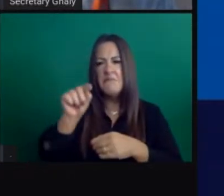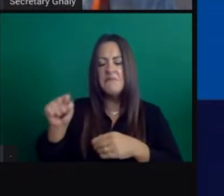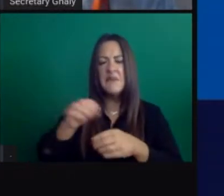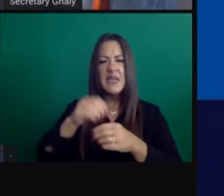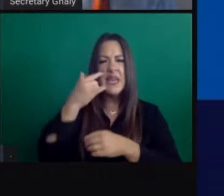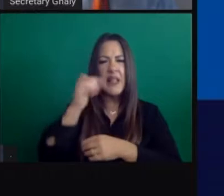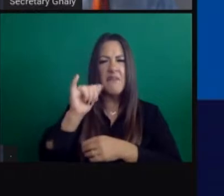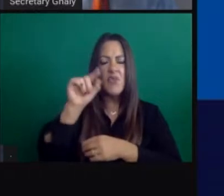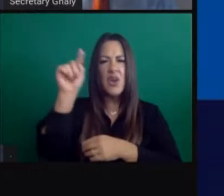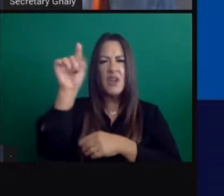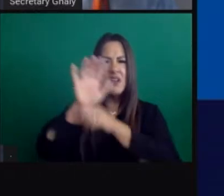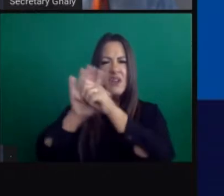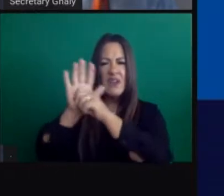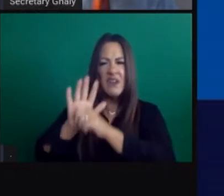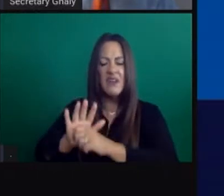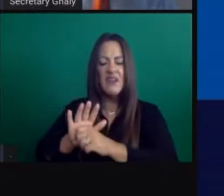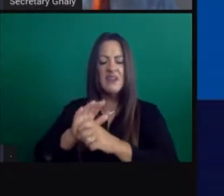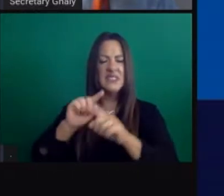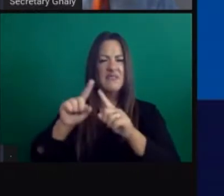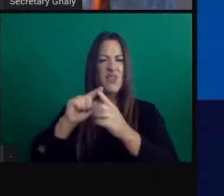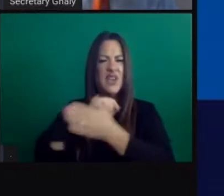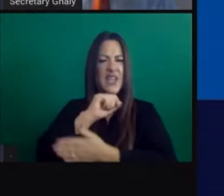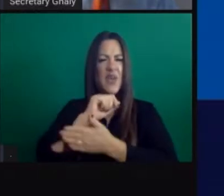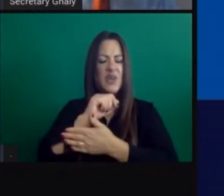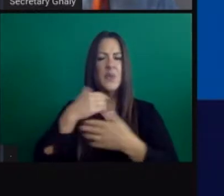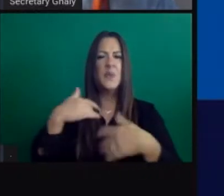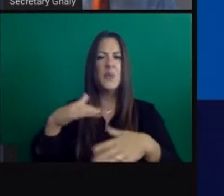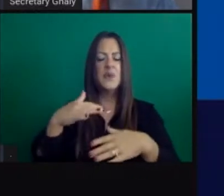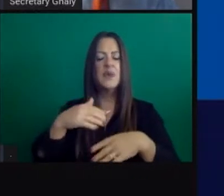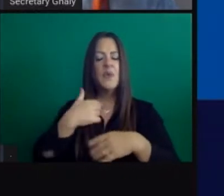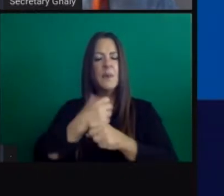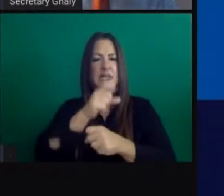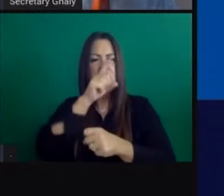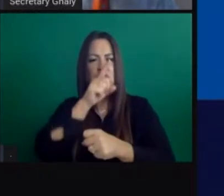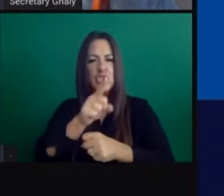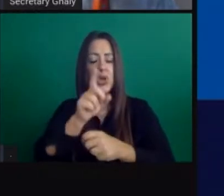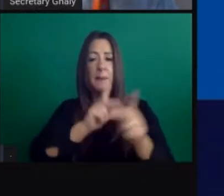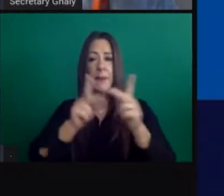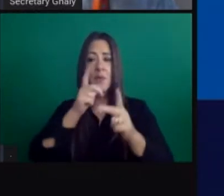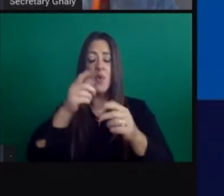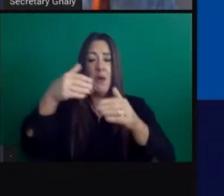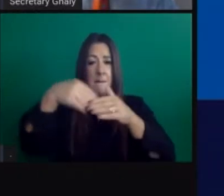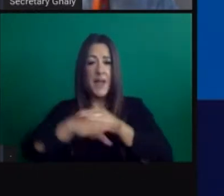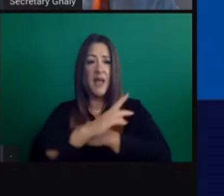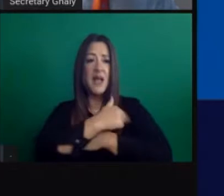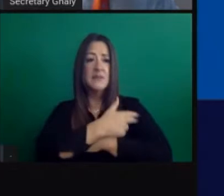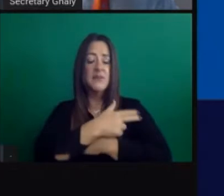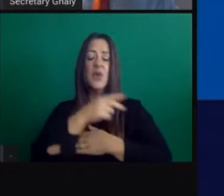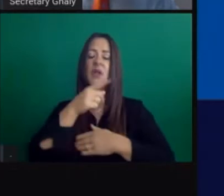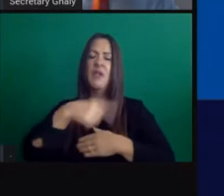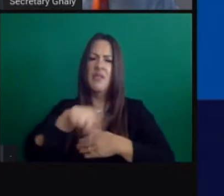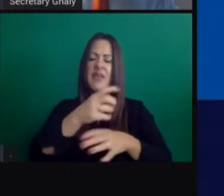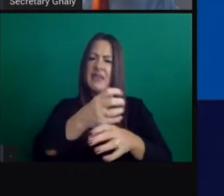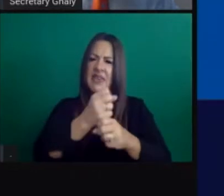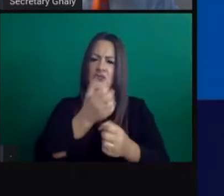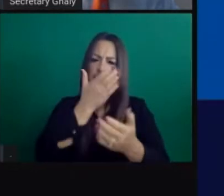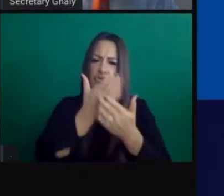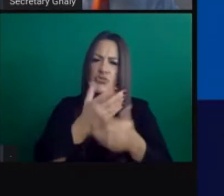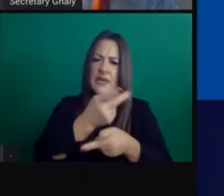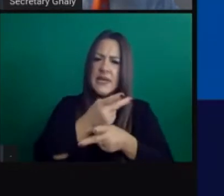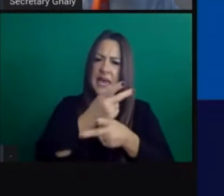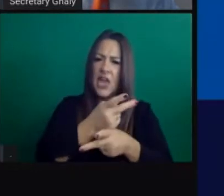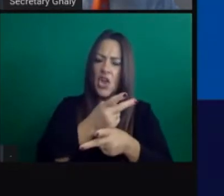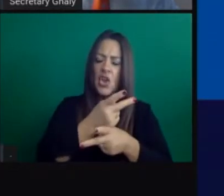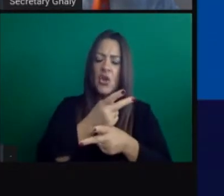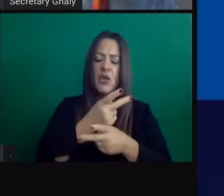work together in a certain region to make sure high quality care could be delivered to as many residents who needed it for